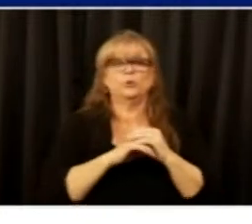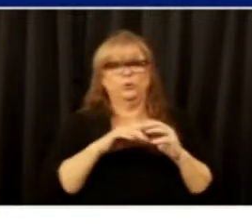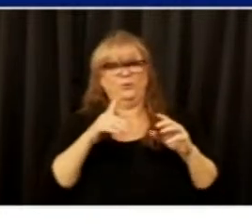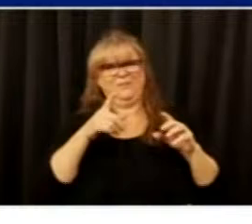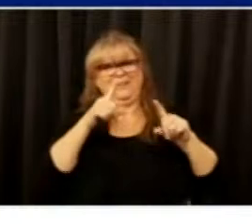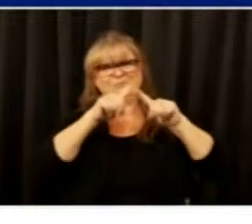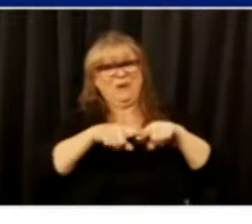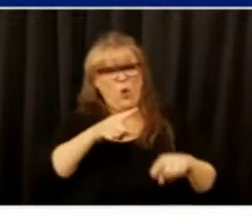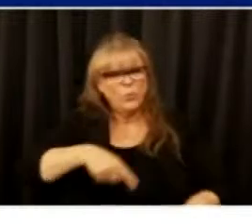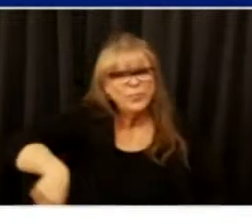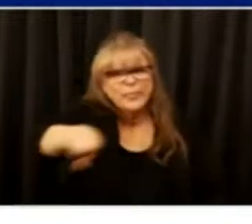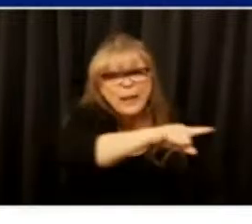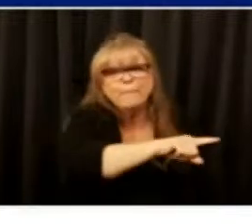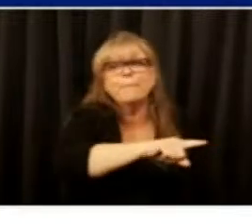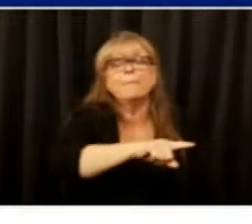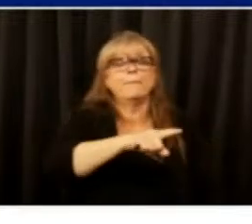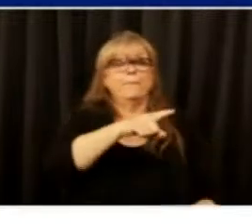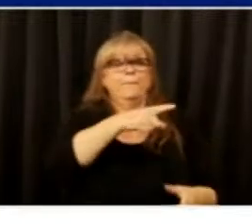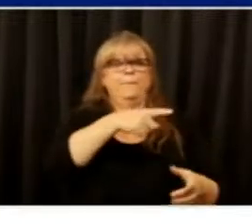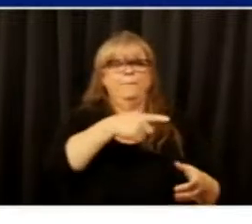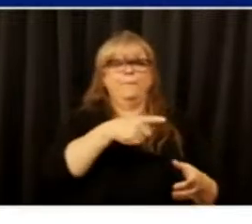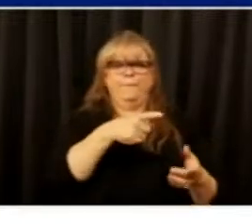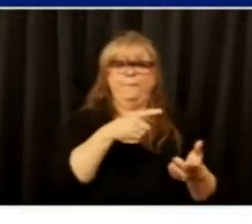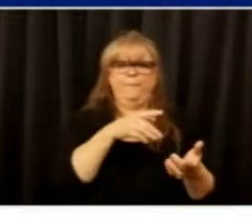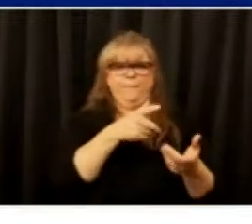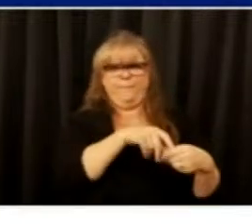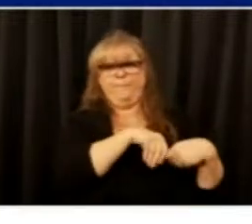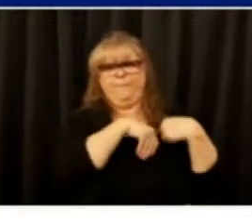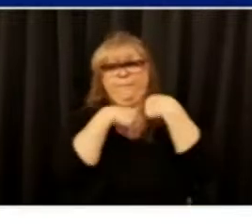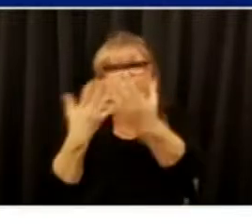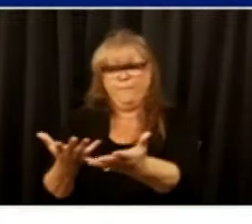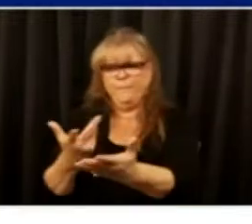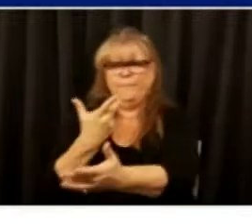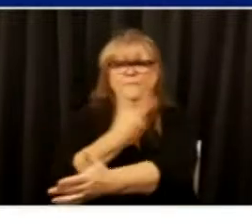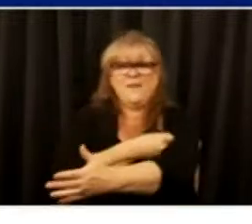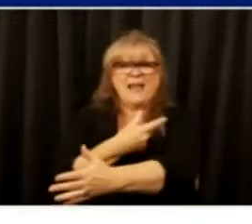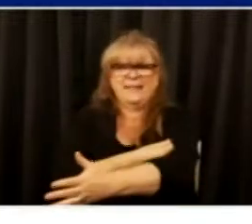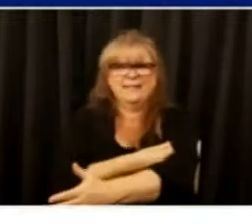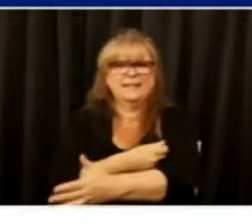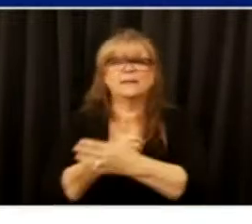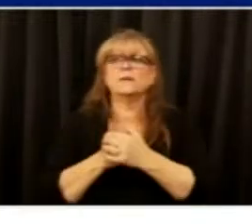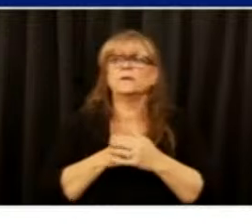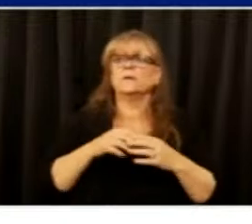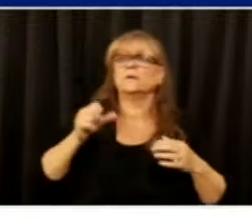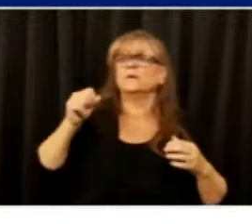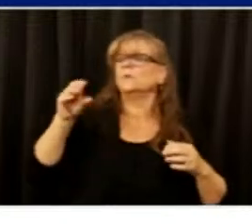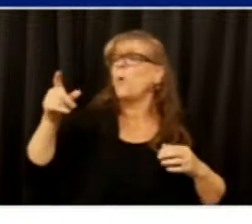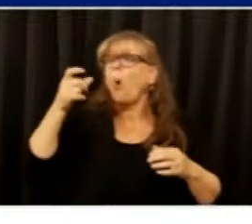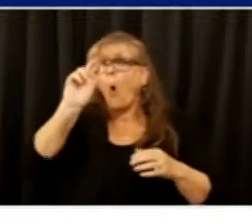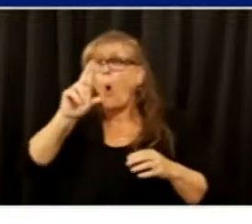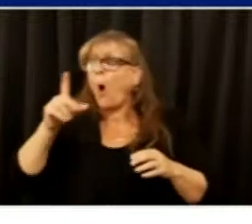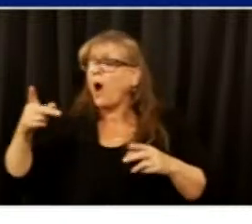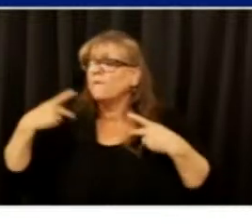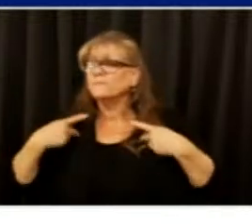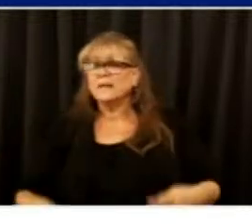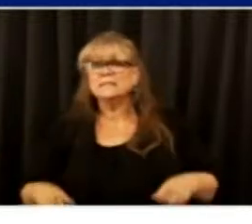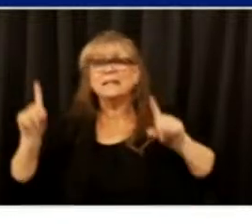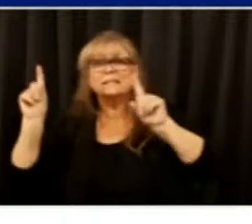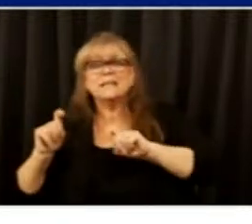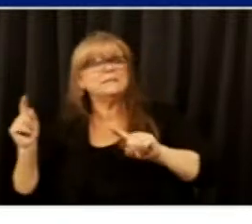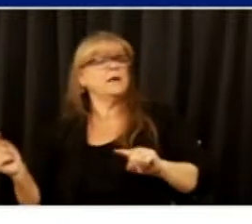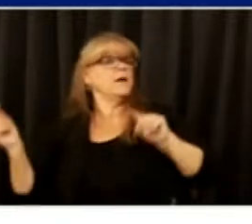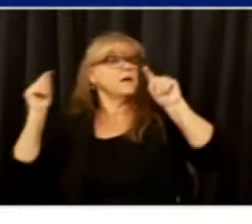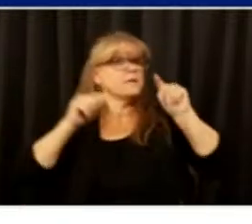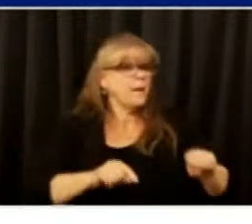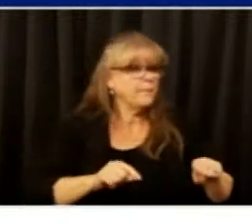private practices to make sure that they offer the vaccine to their patients when they come in for regular checkups or for any other type of